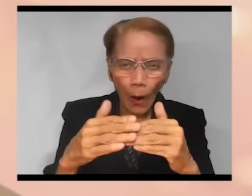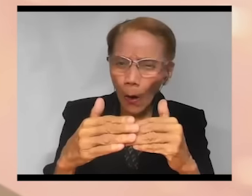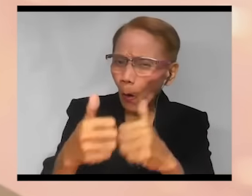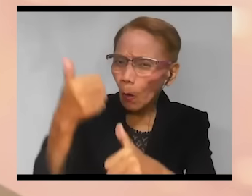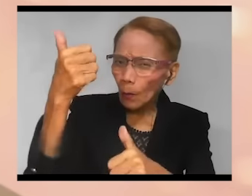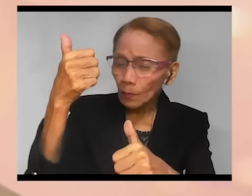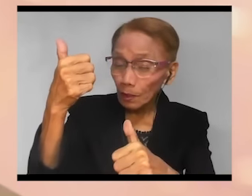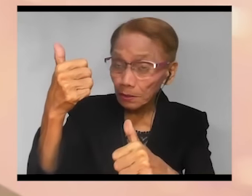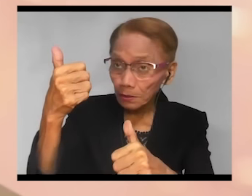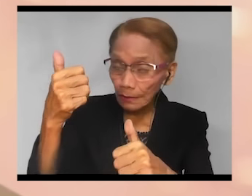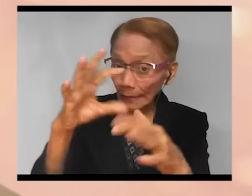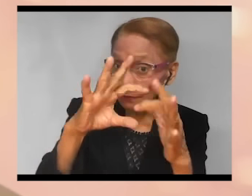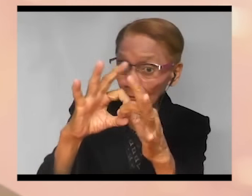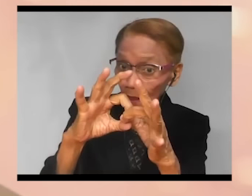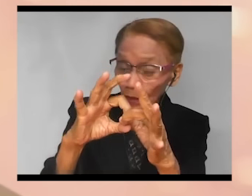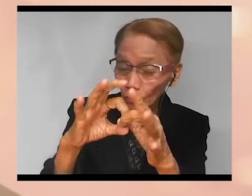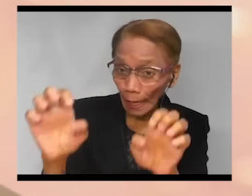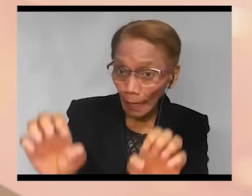the Eucharist,